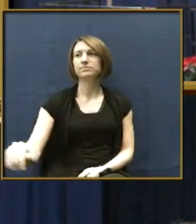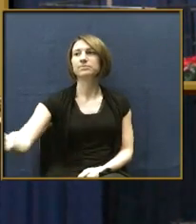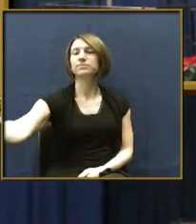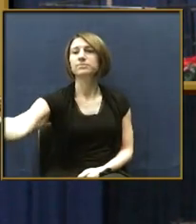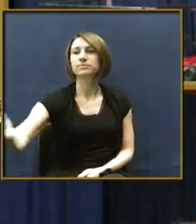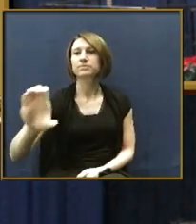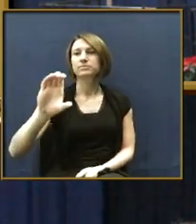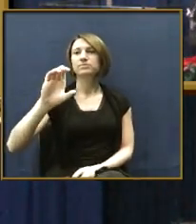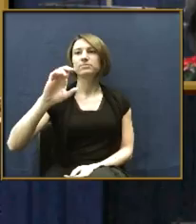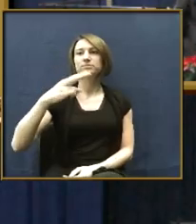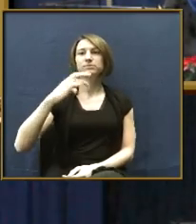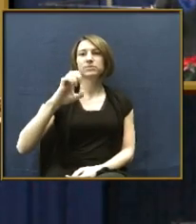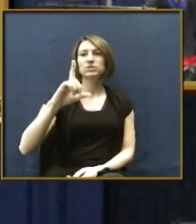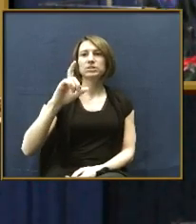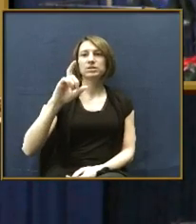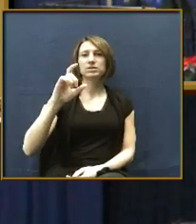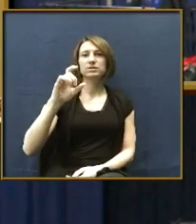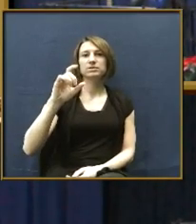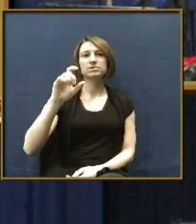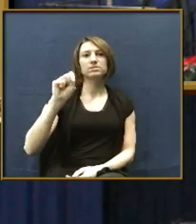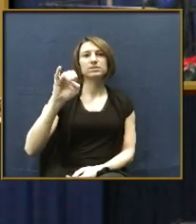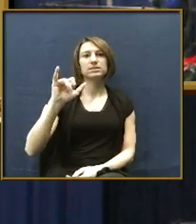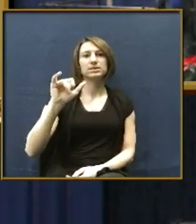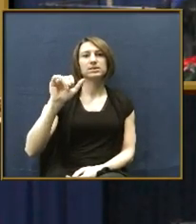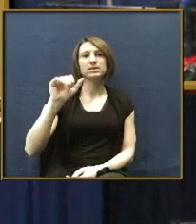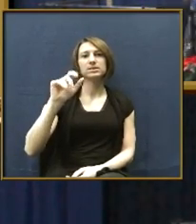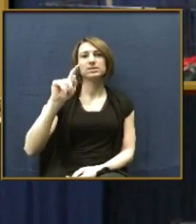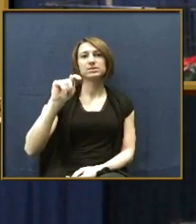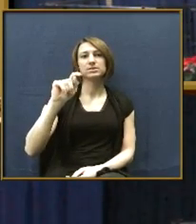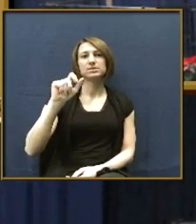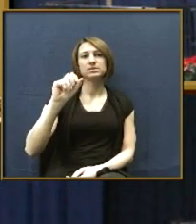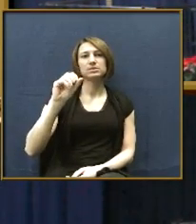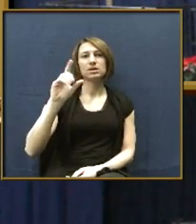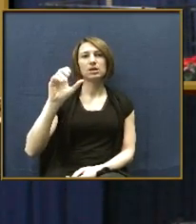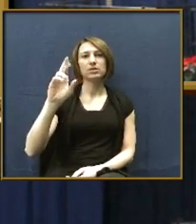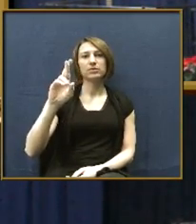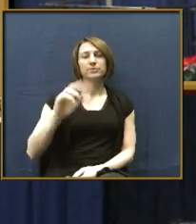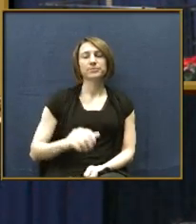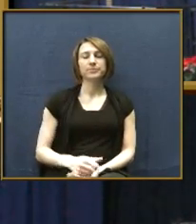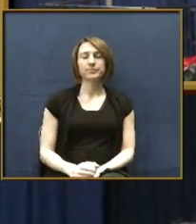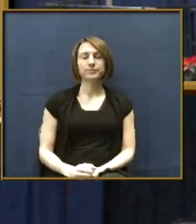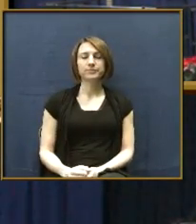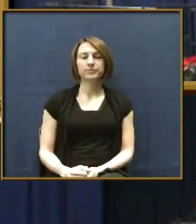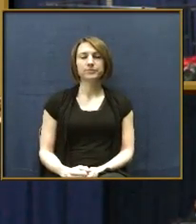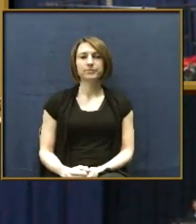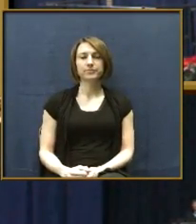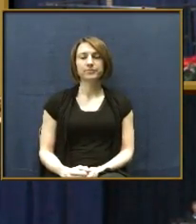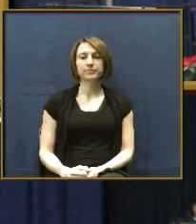Chelsea Annette Towler, Phi Kappa Phi.